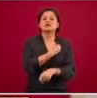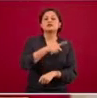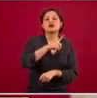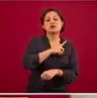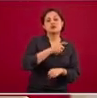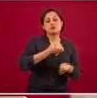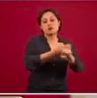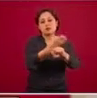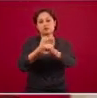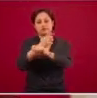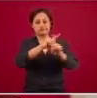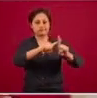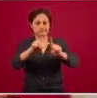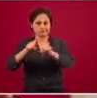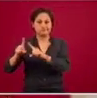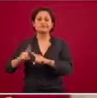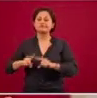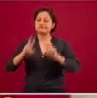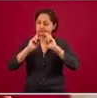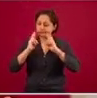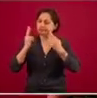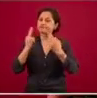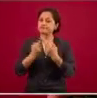the health secretaries of each state.